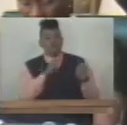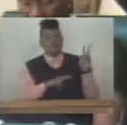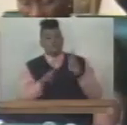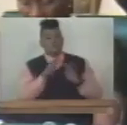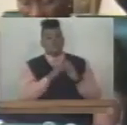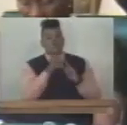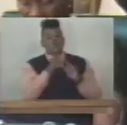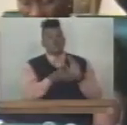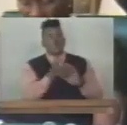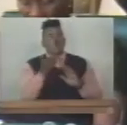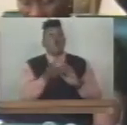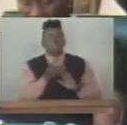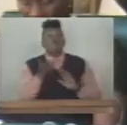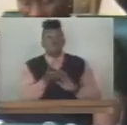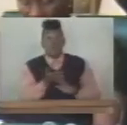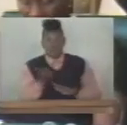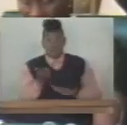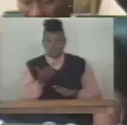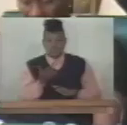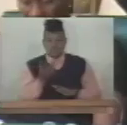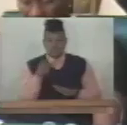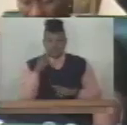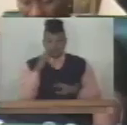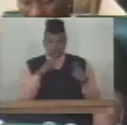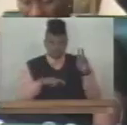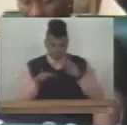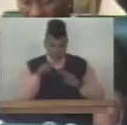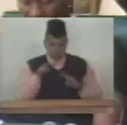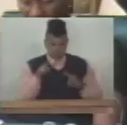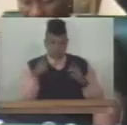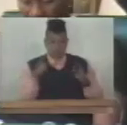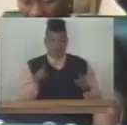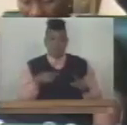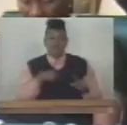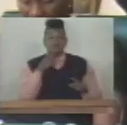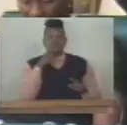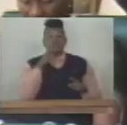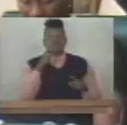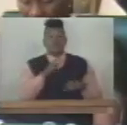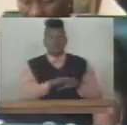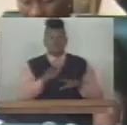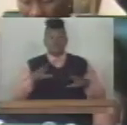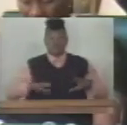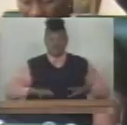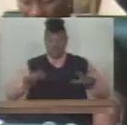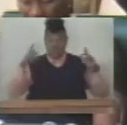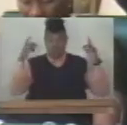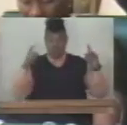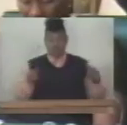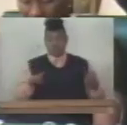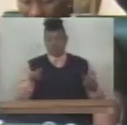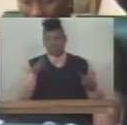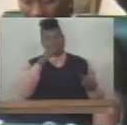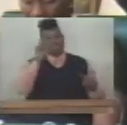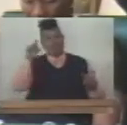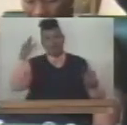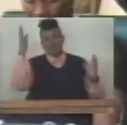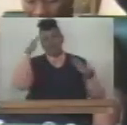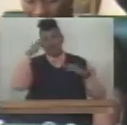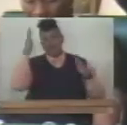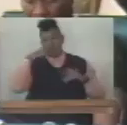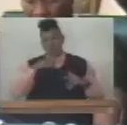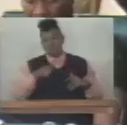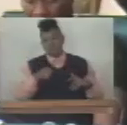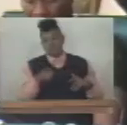operated. And I am saying to you on your retirement that you don't have to worry. There